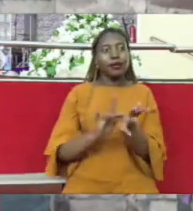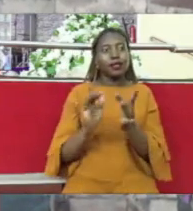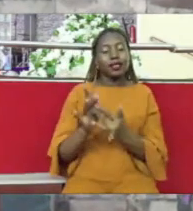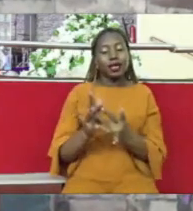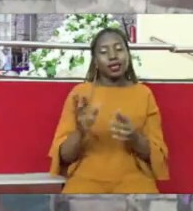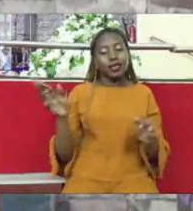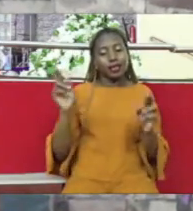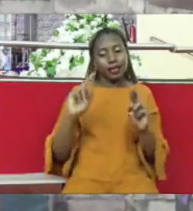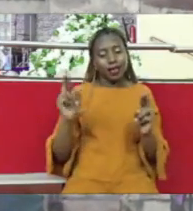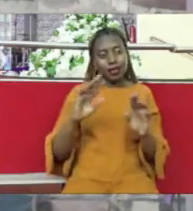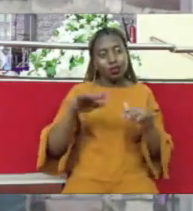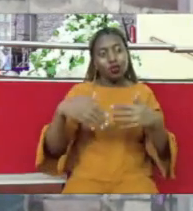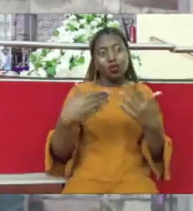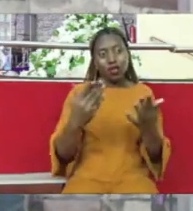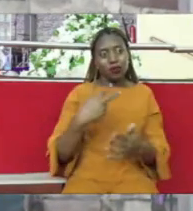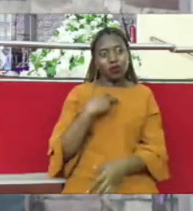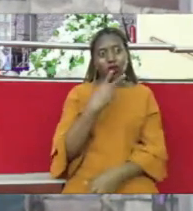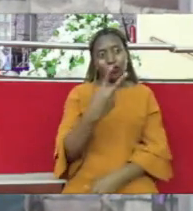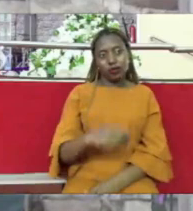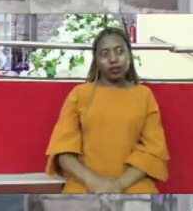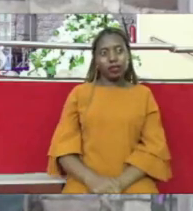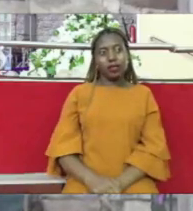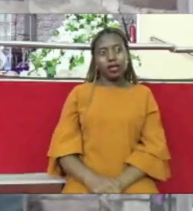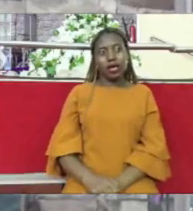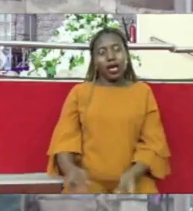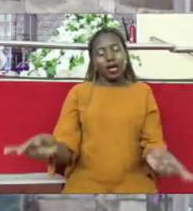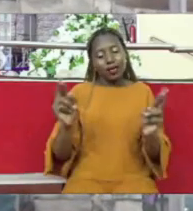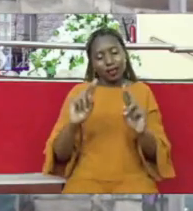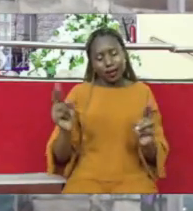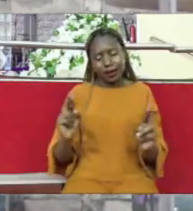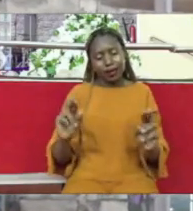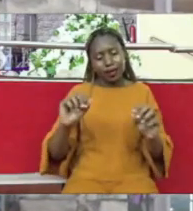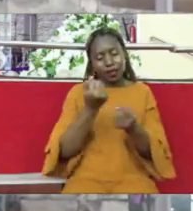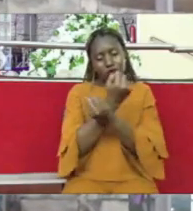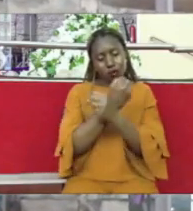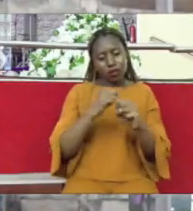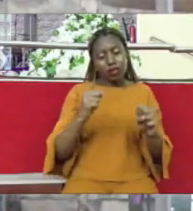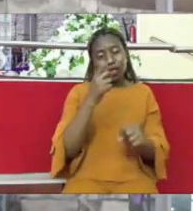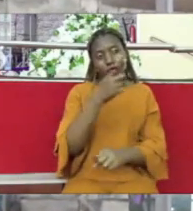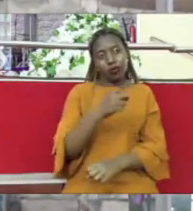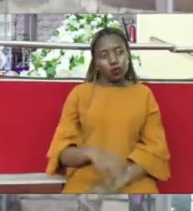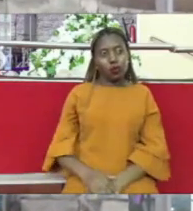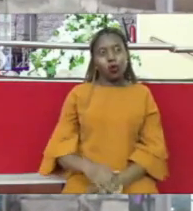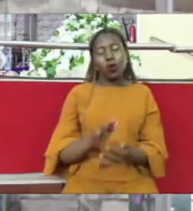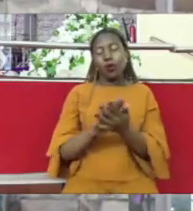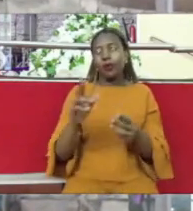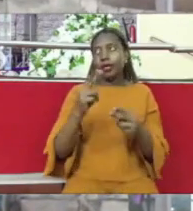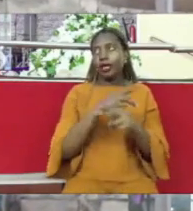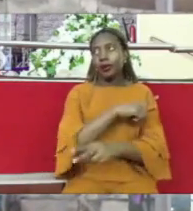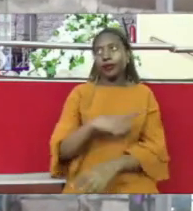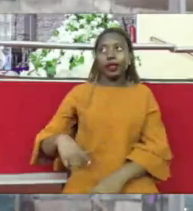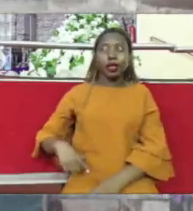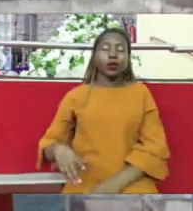you a voice. He is willing to save you. Praise the name of the Lord. Amen.